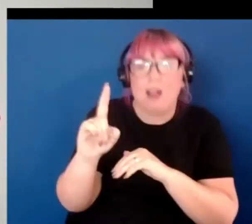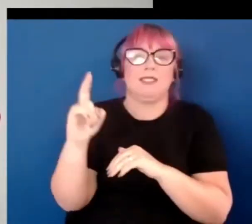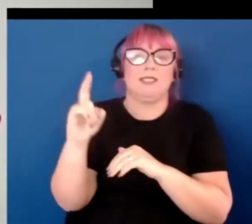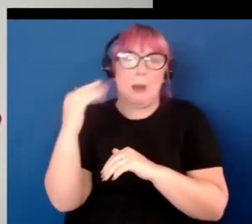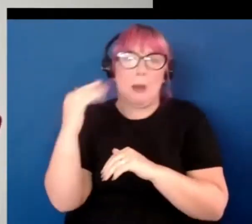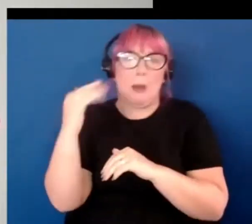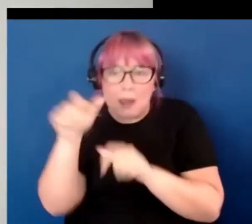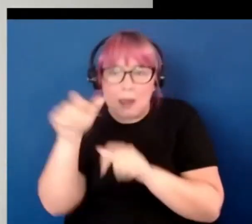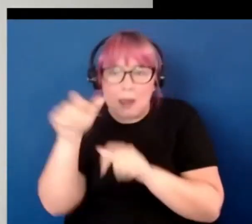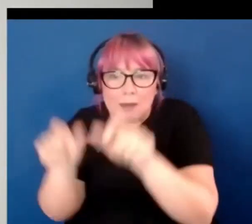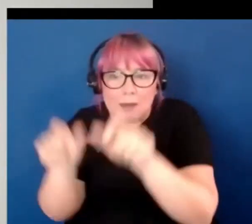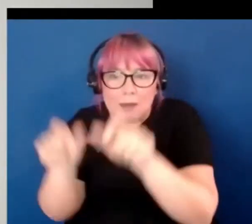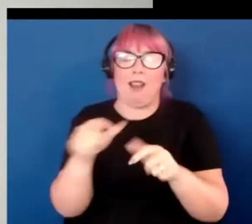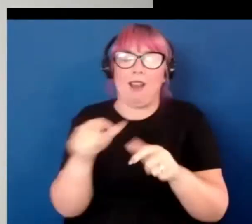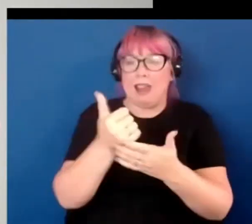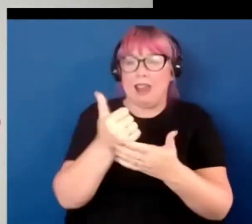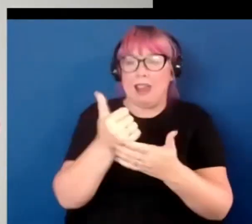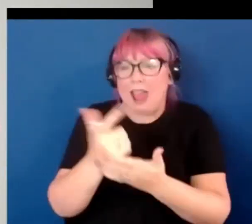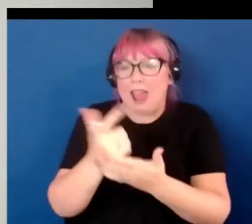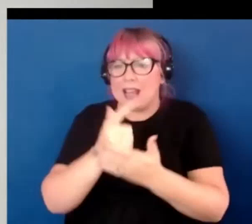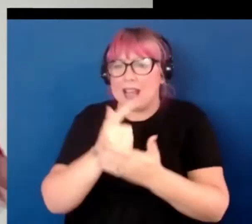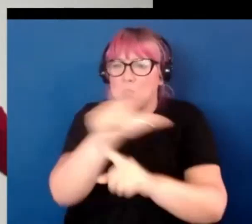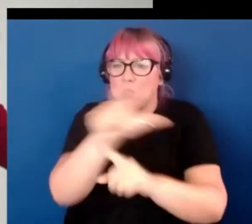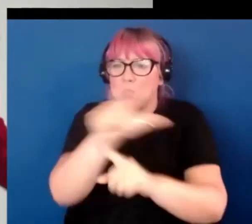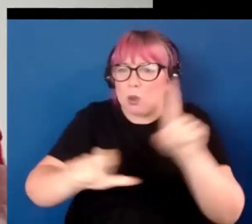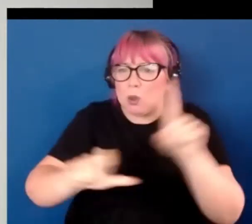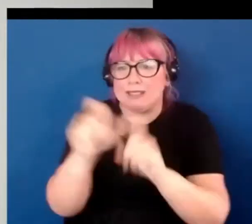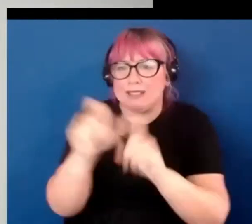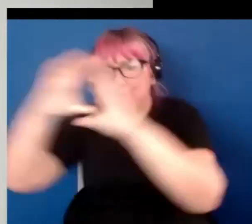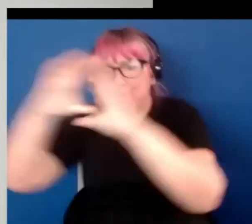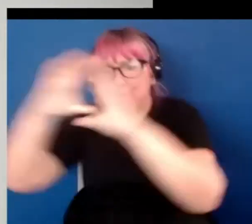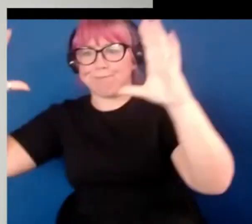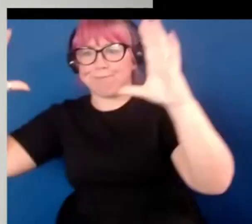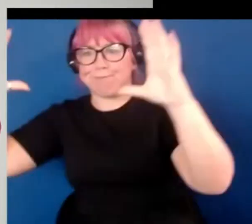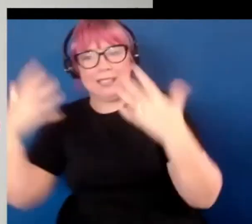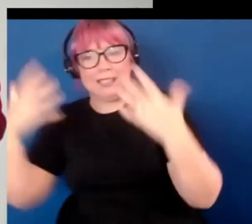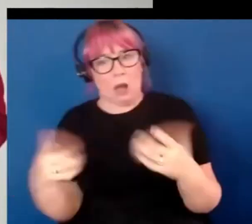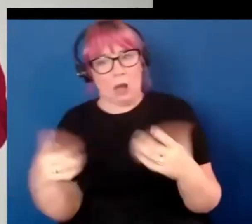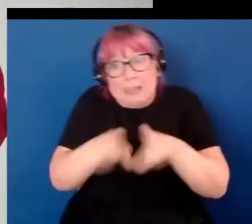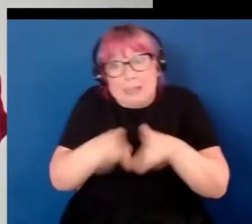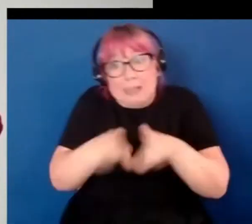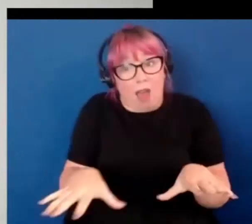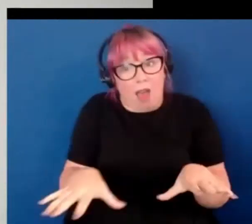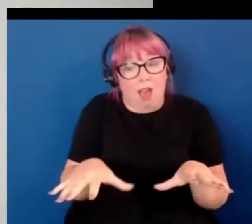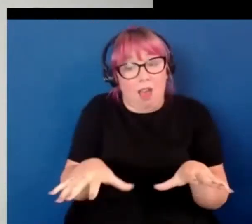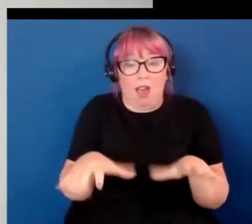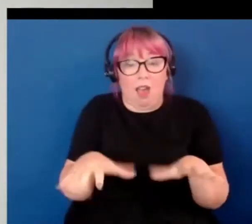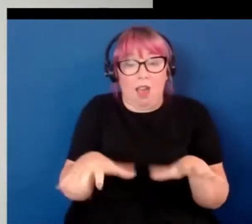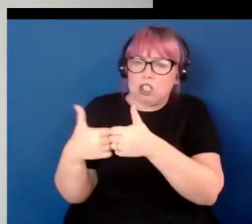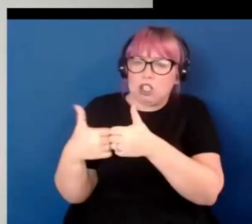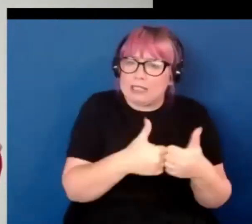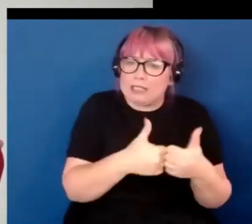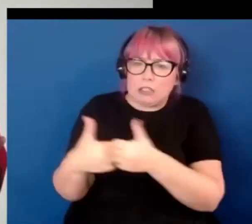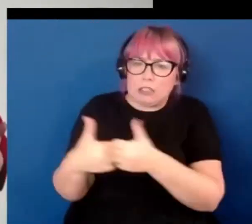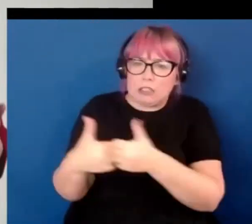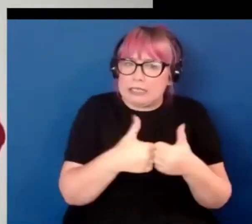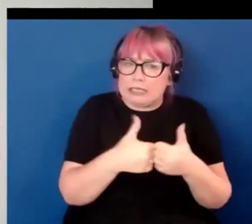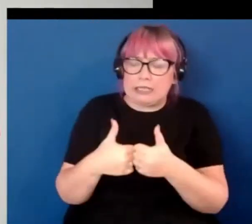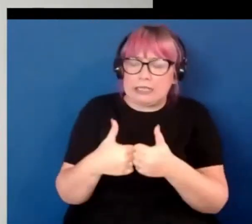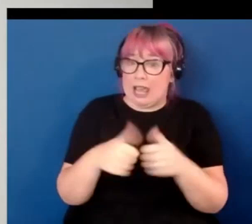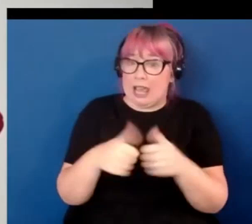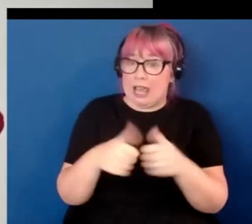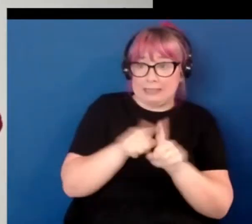essence of solidarity. And today we're also seeing a revival in solidarity between activists for the same cause and between